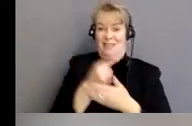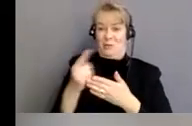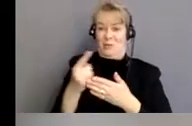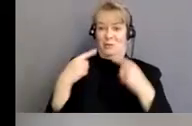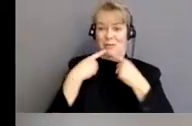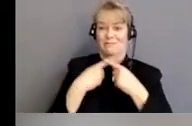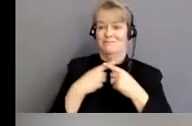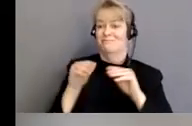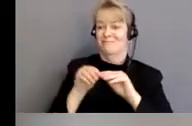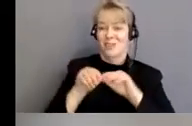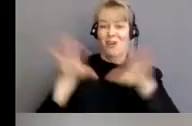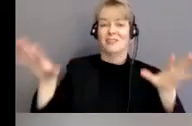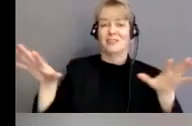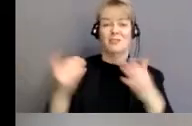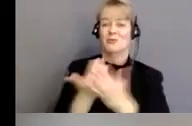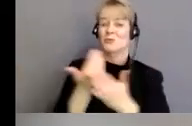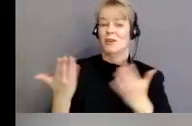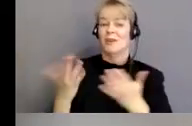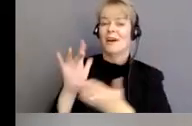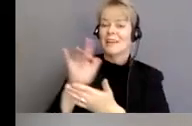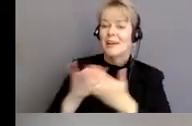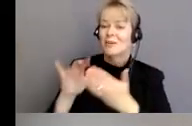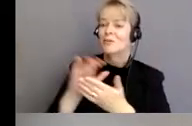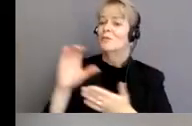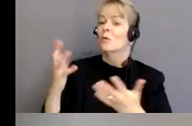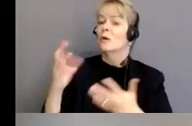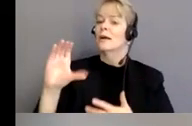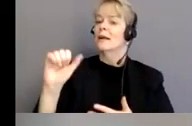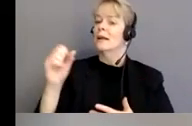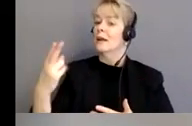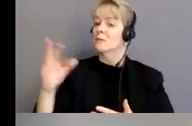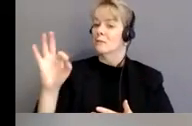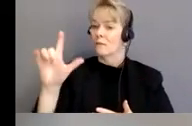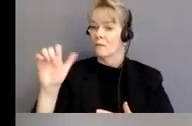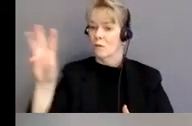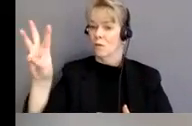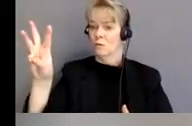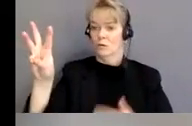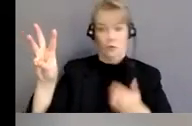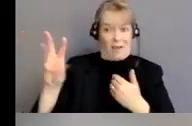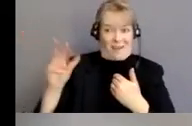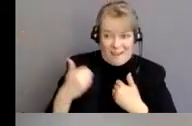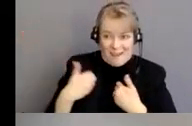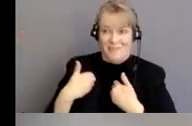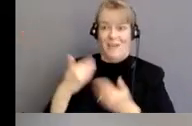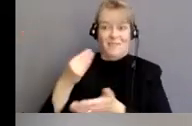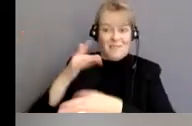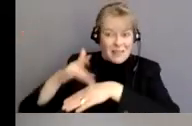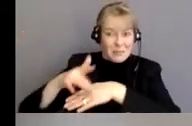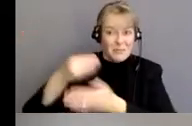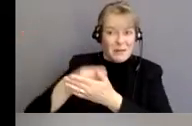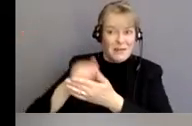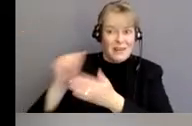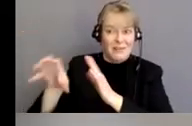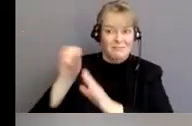calculator. You want to assess, how your financial situation is. One of the things is you do a budget, but the other thing is, your